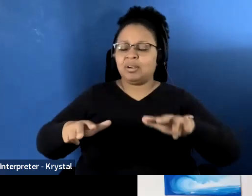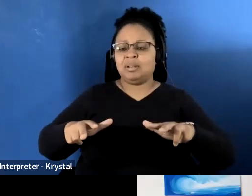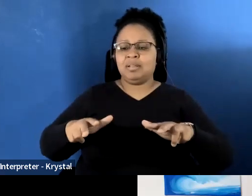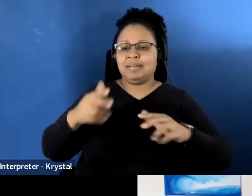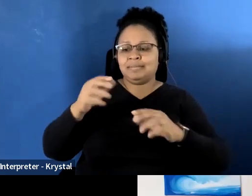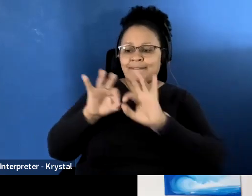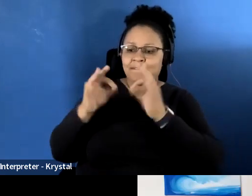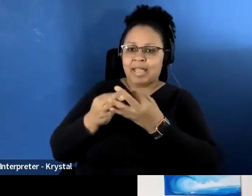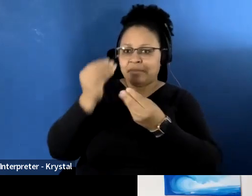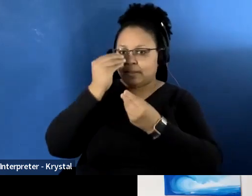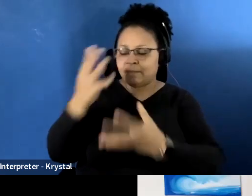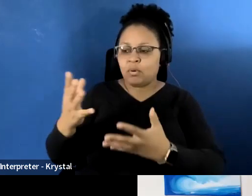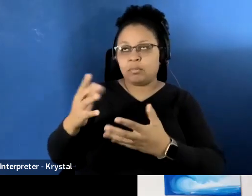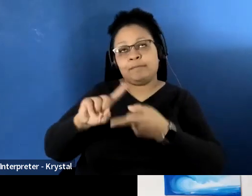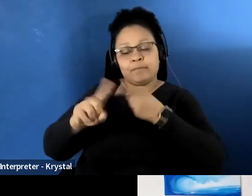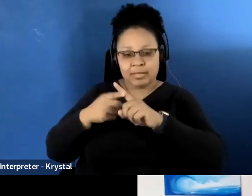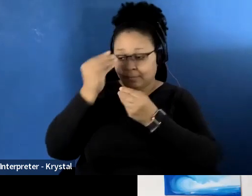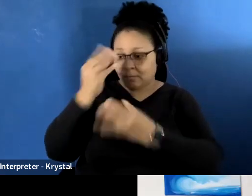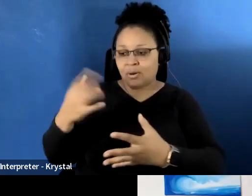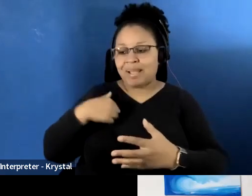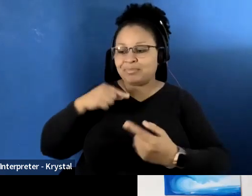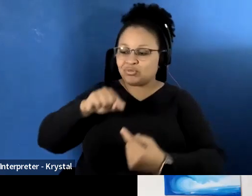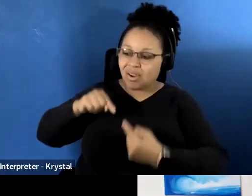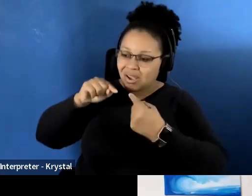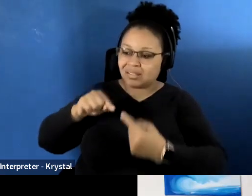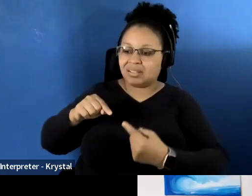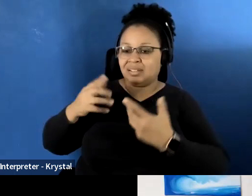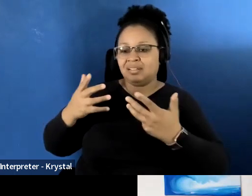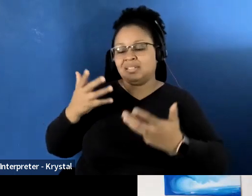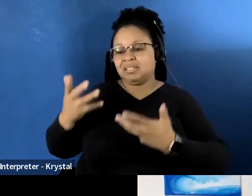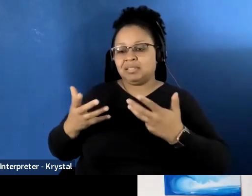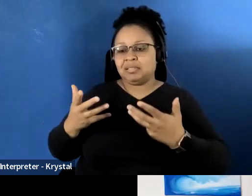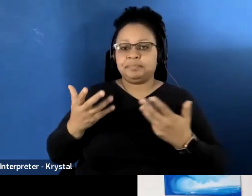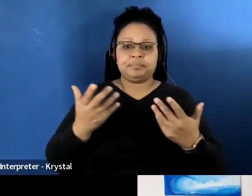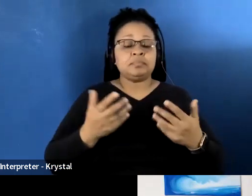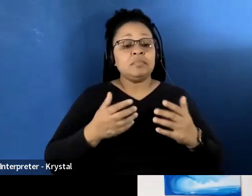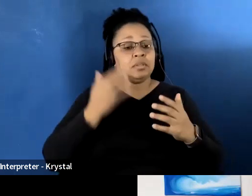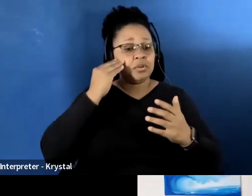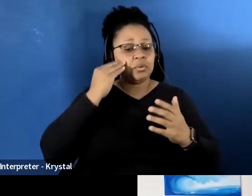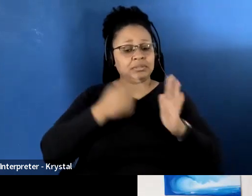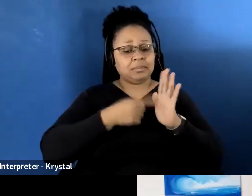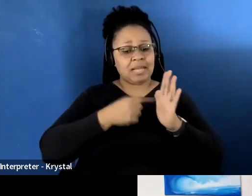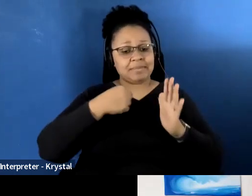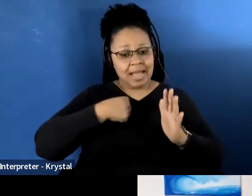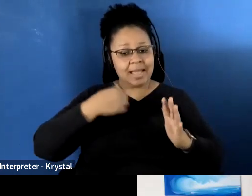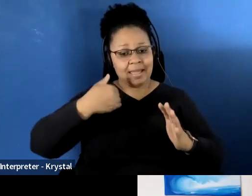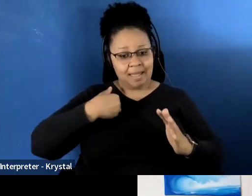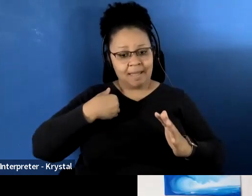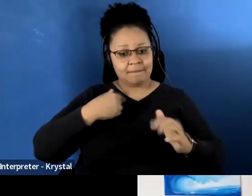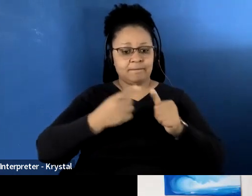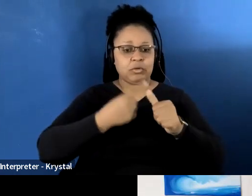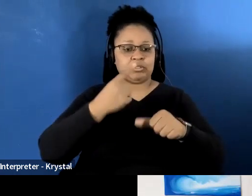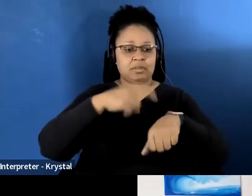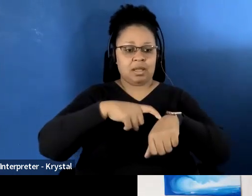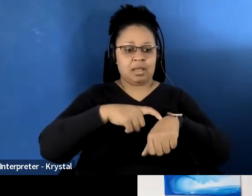struggling, or friends. They also, if I have a first time caller and they will talk to me and